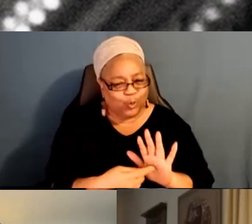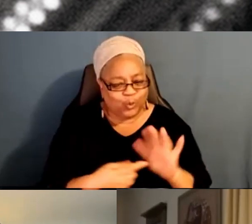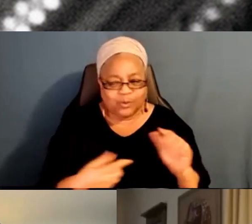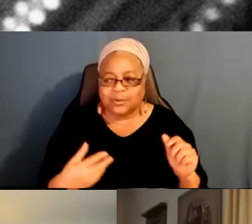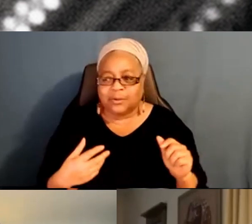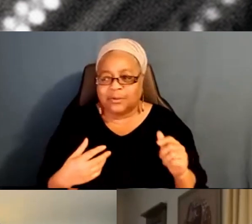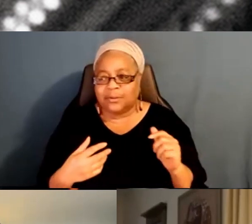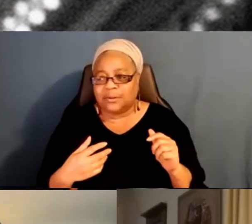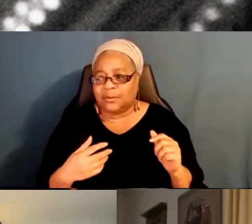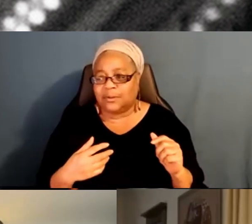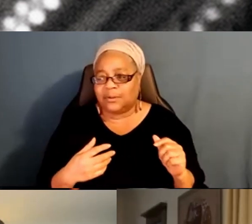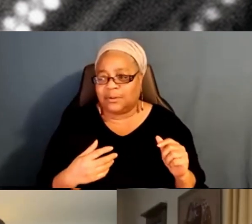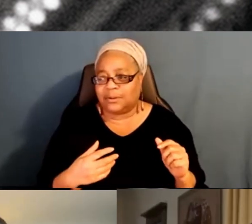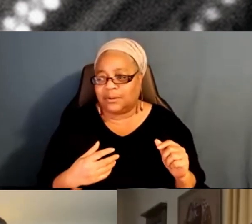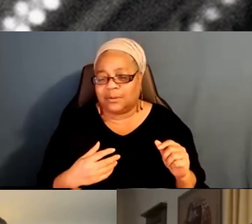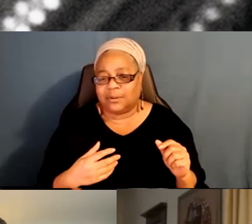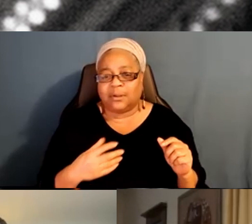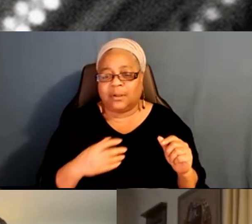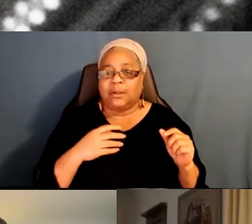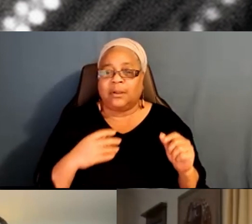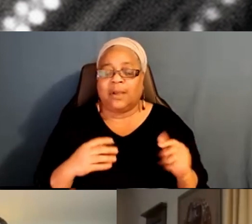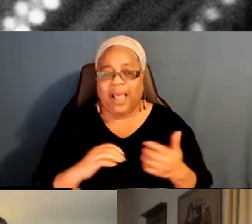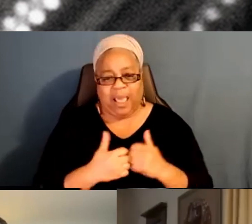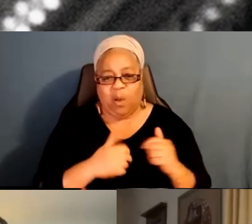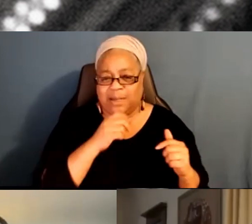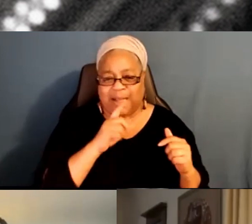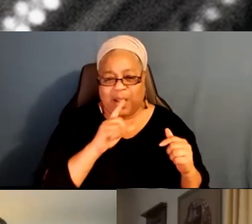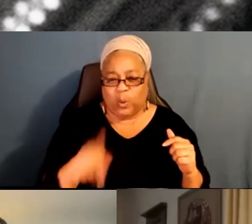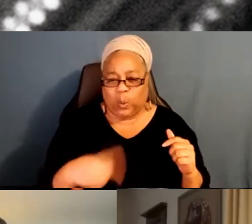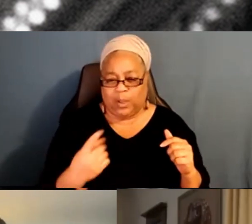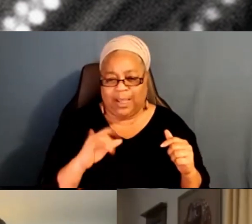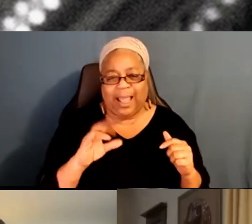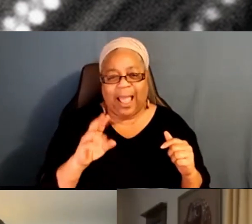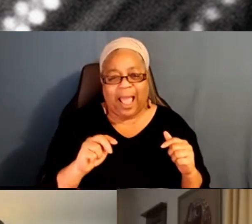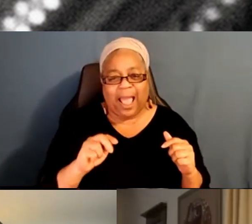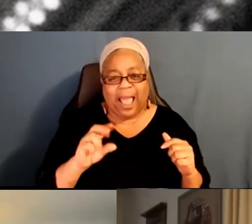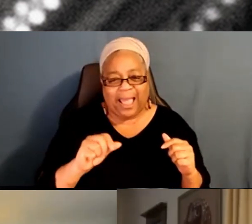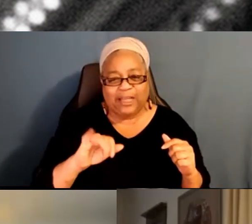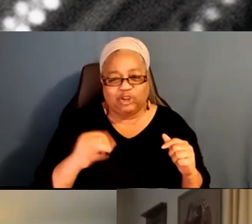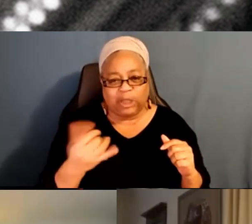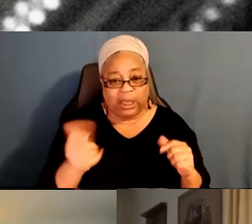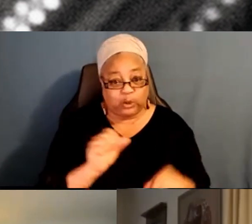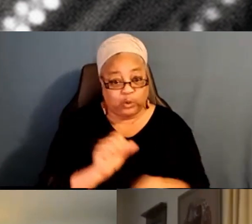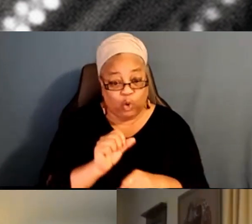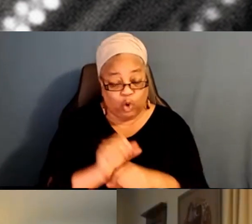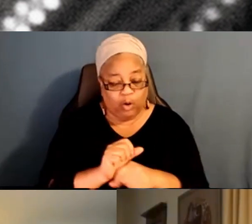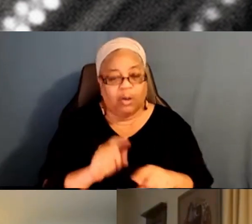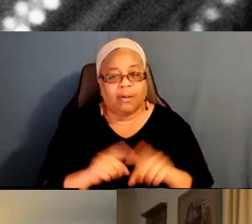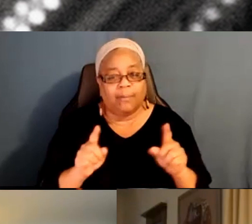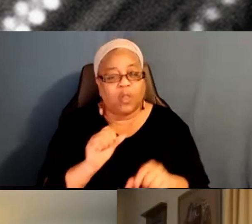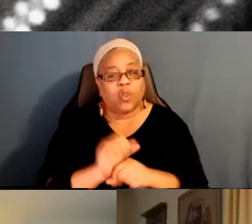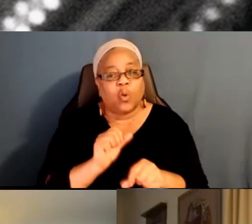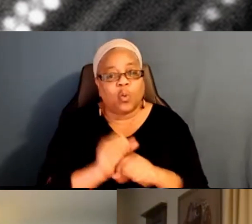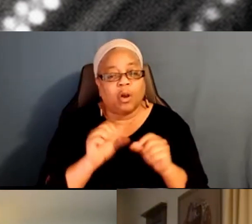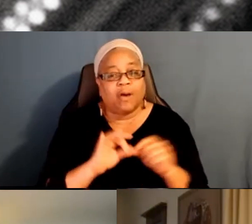how not only AJ's work, but also the work of all